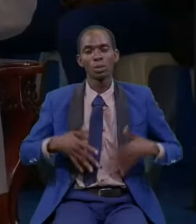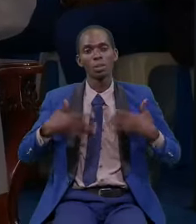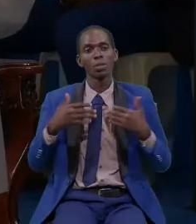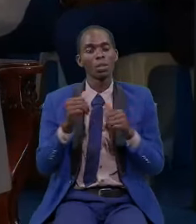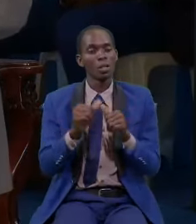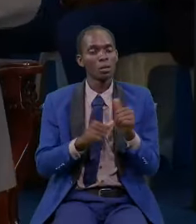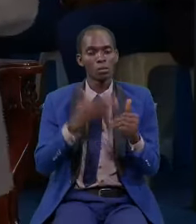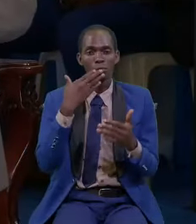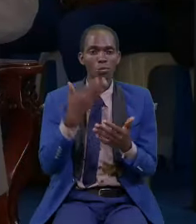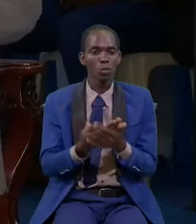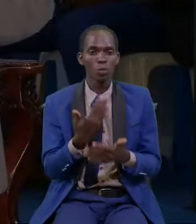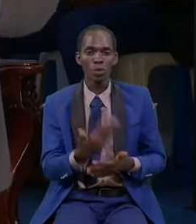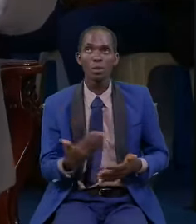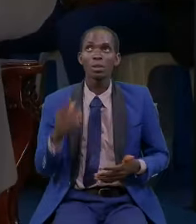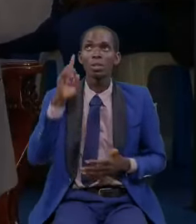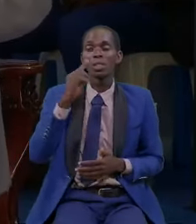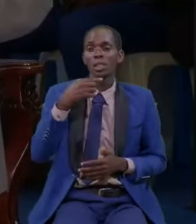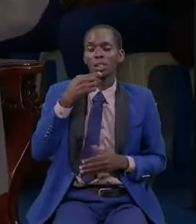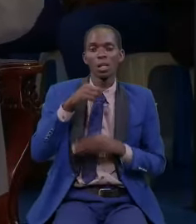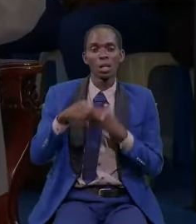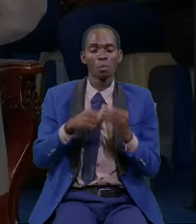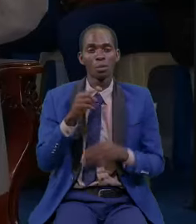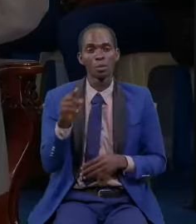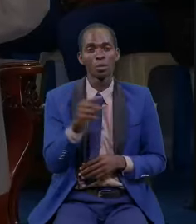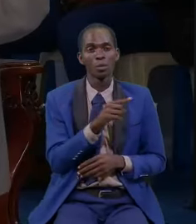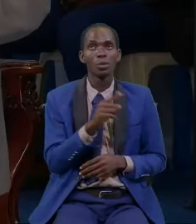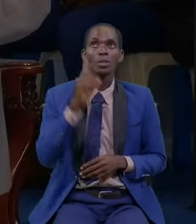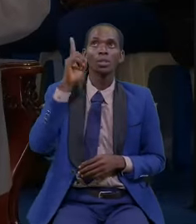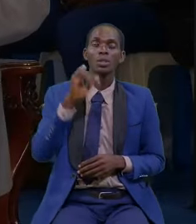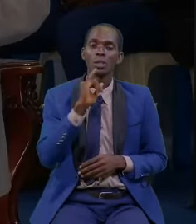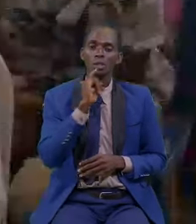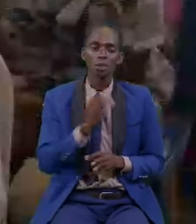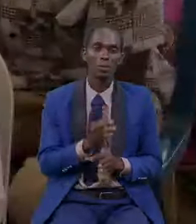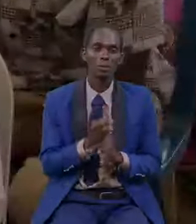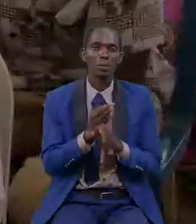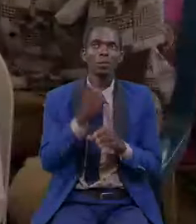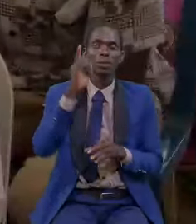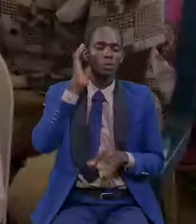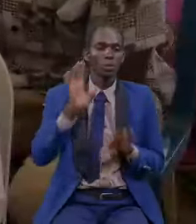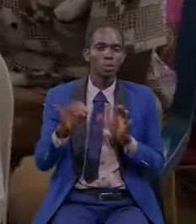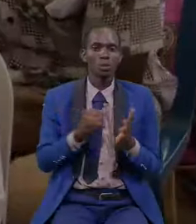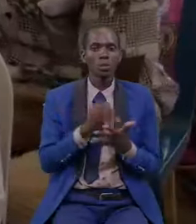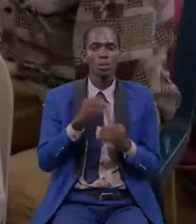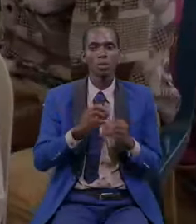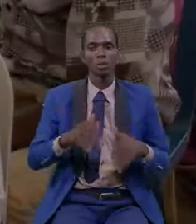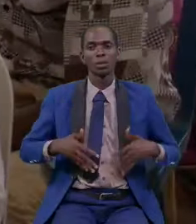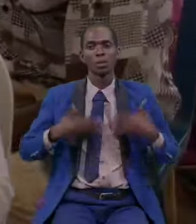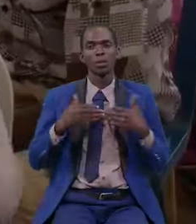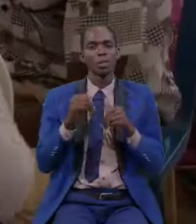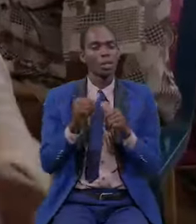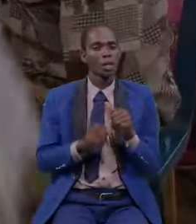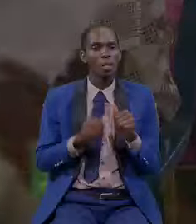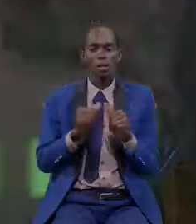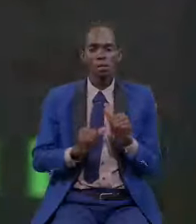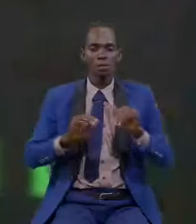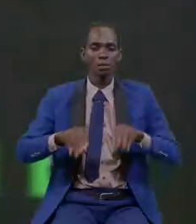he spoke concerning you is faithful. He'll fulfill it in your life. Every provision he has made for